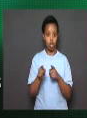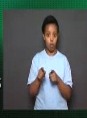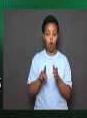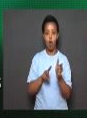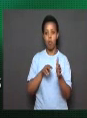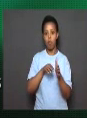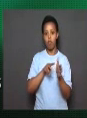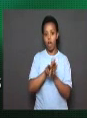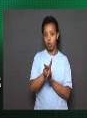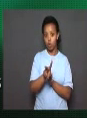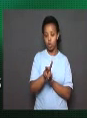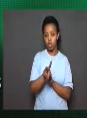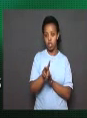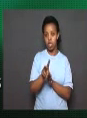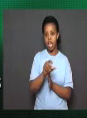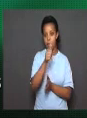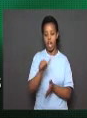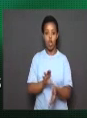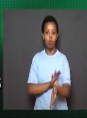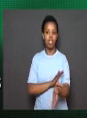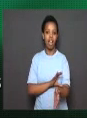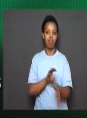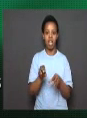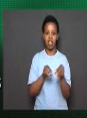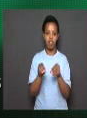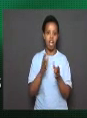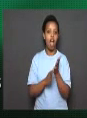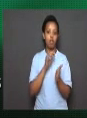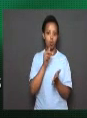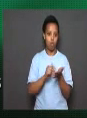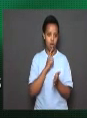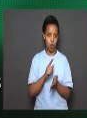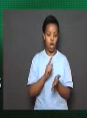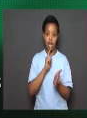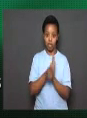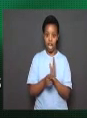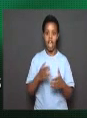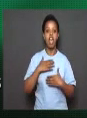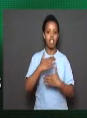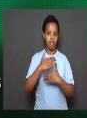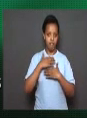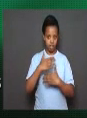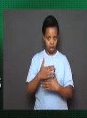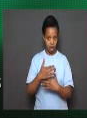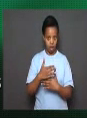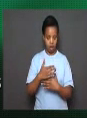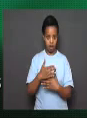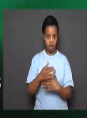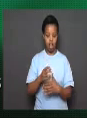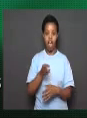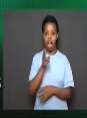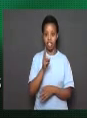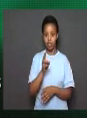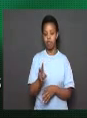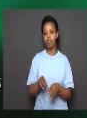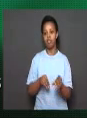carry out normal cell activities such as respiration, active